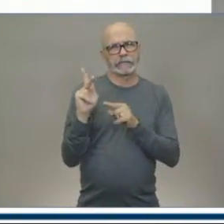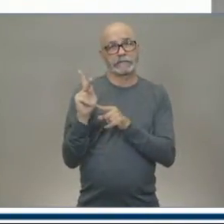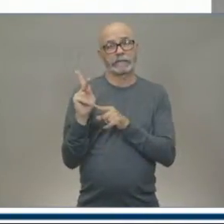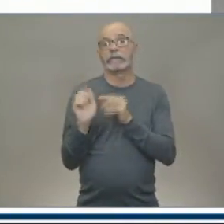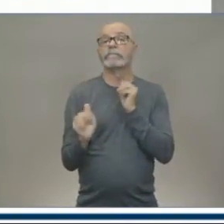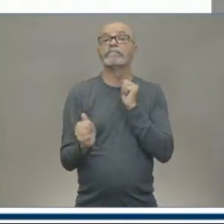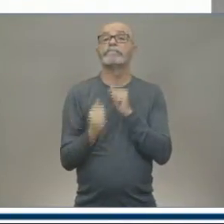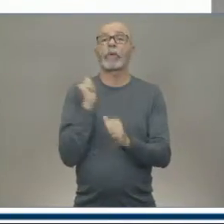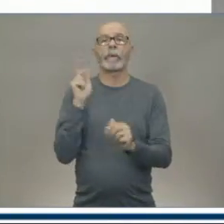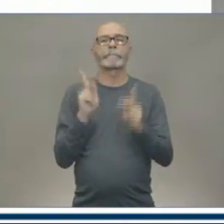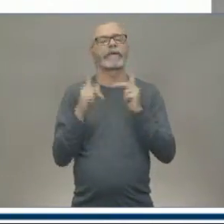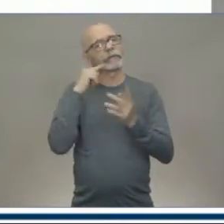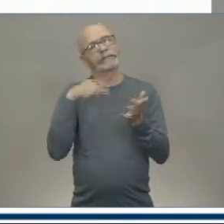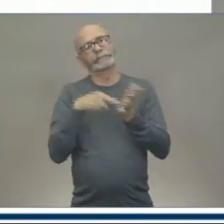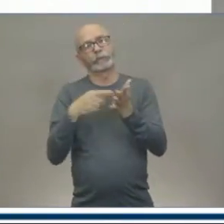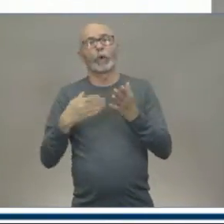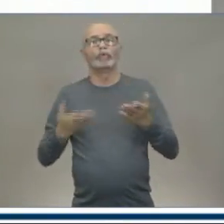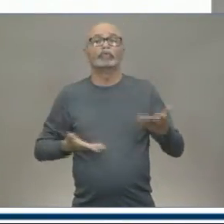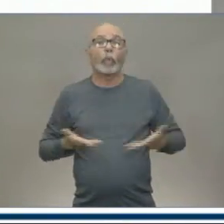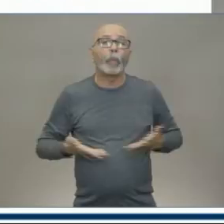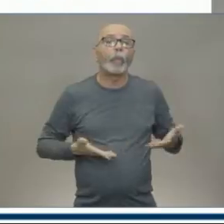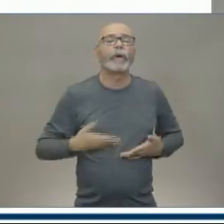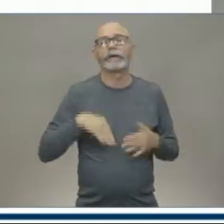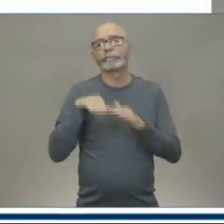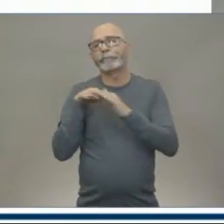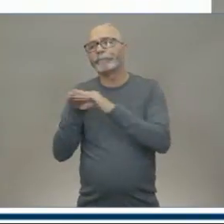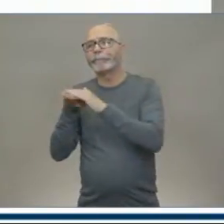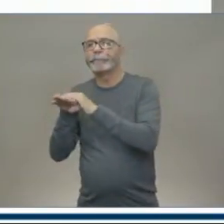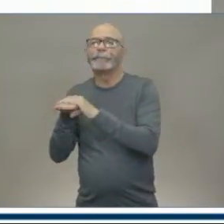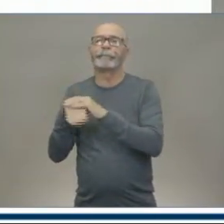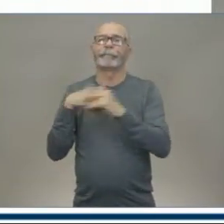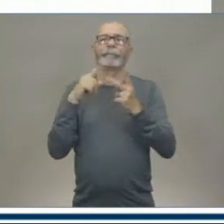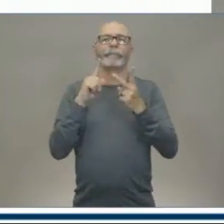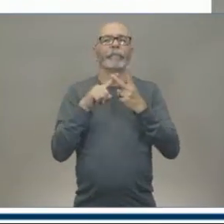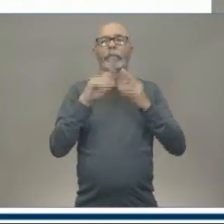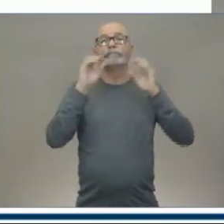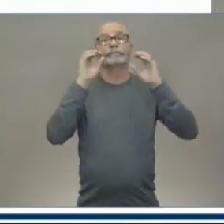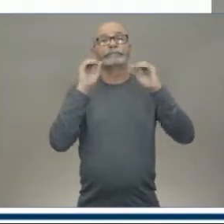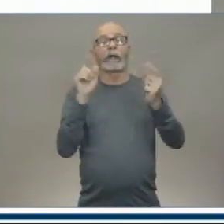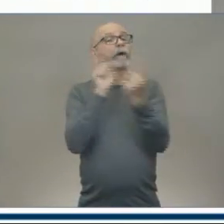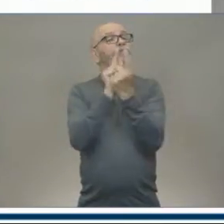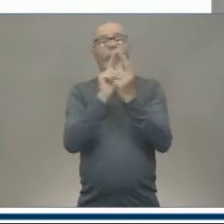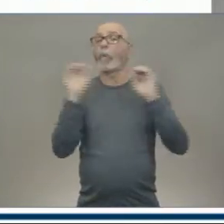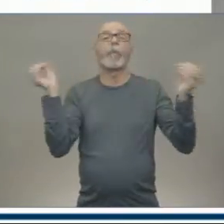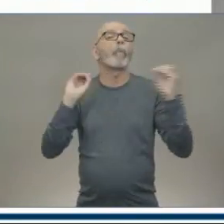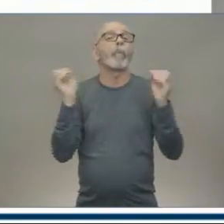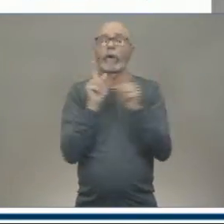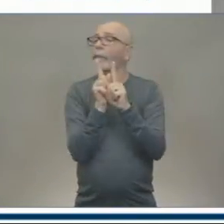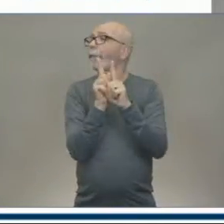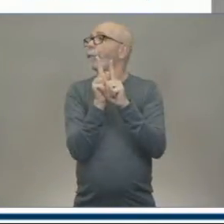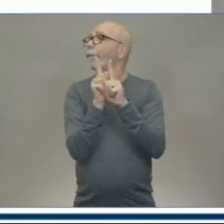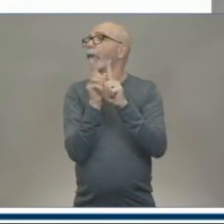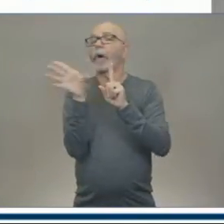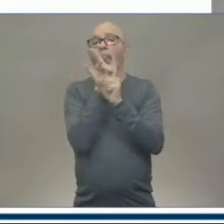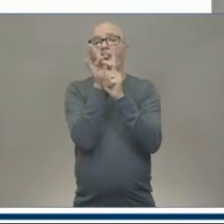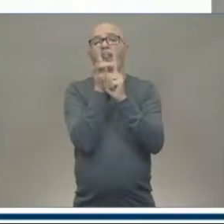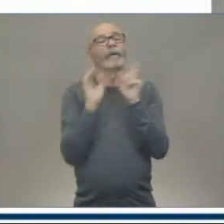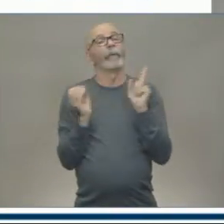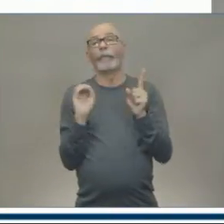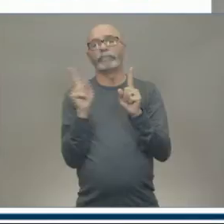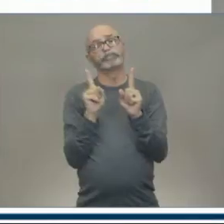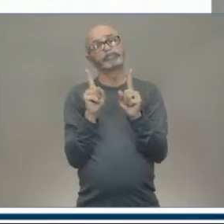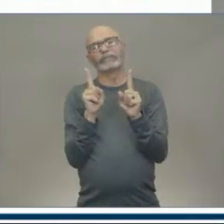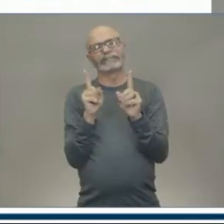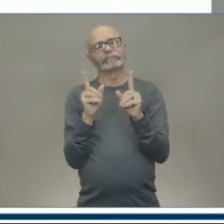stores, retail environments where there isn't prolonged close interaction amongst people. So when we judge it's a low-risk